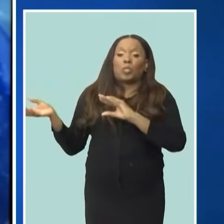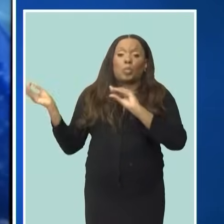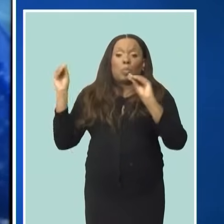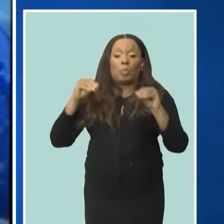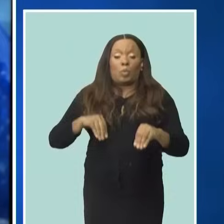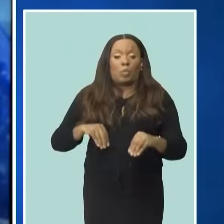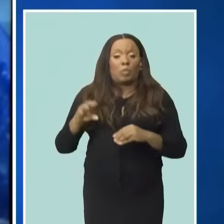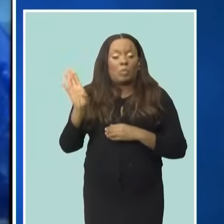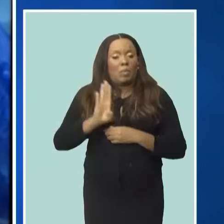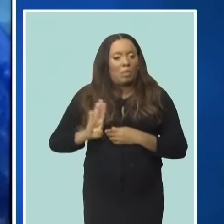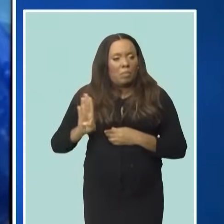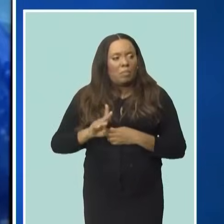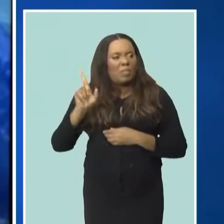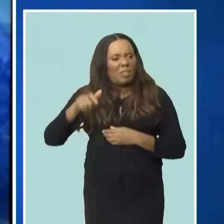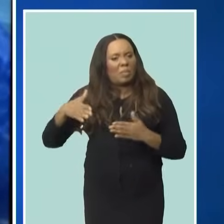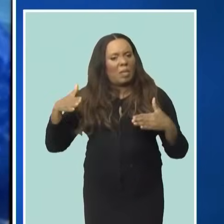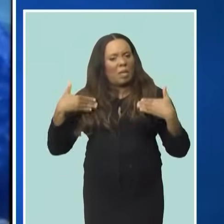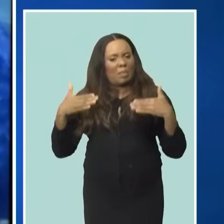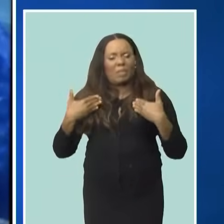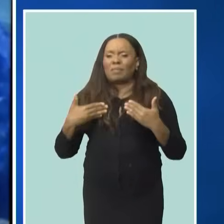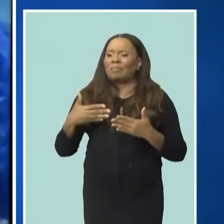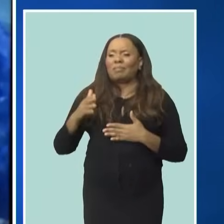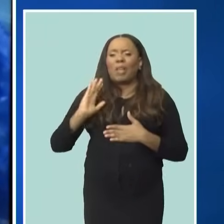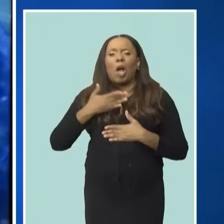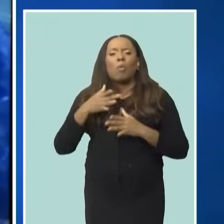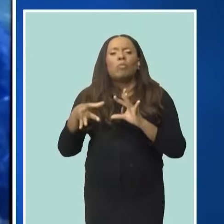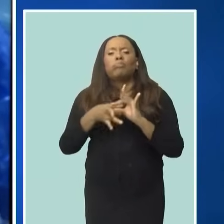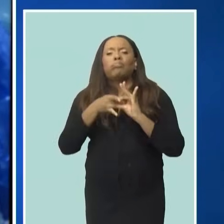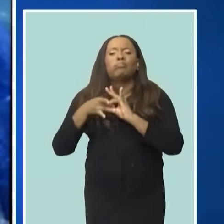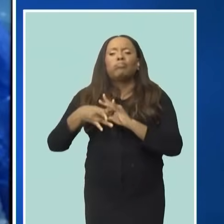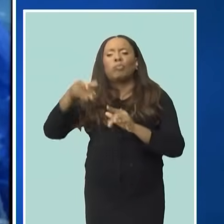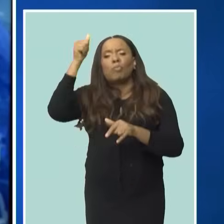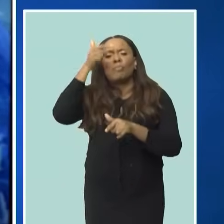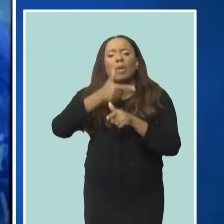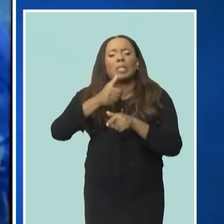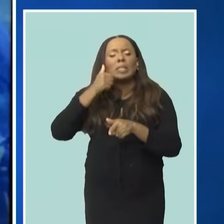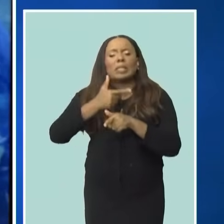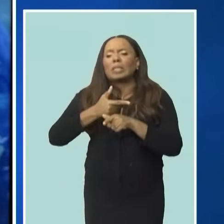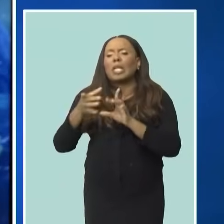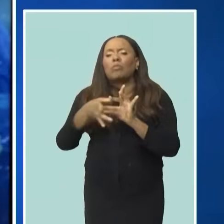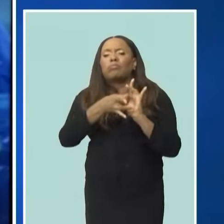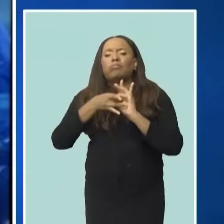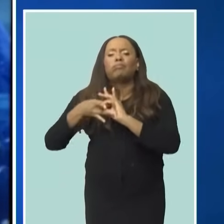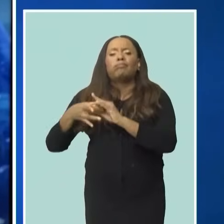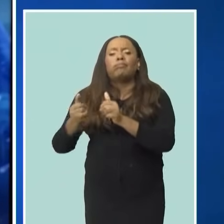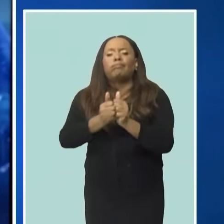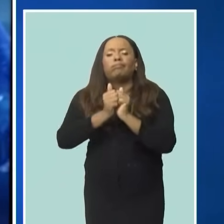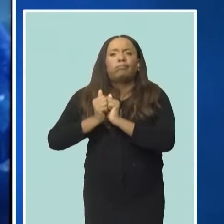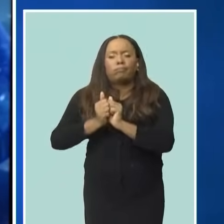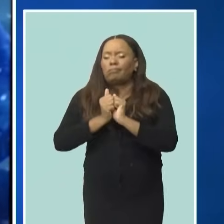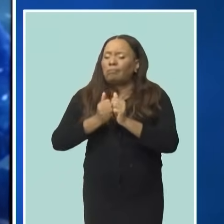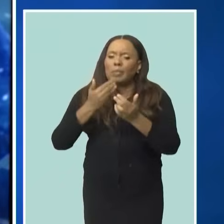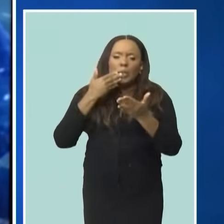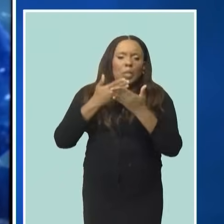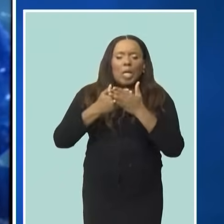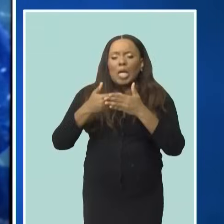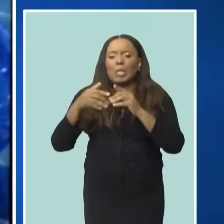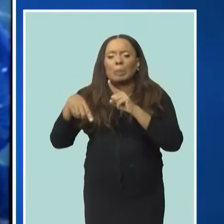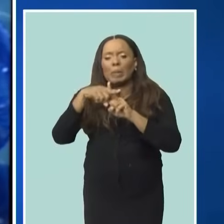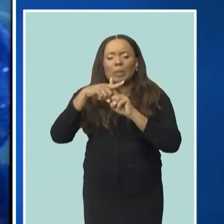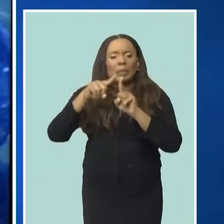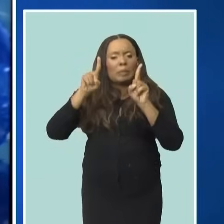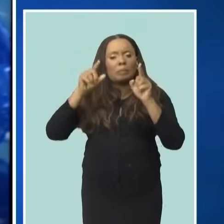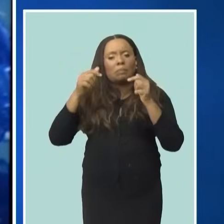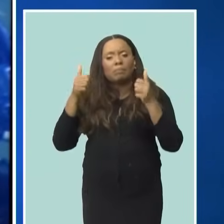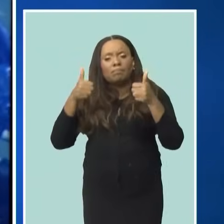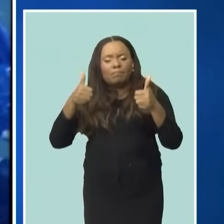should be happy. These are our brothers and sisters, and if they come for the right reasons, all well and good. But